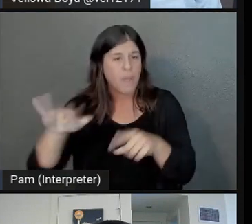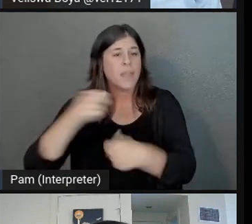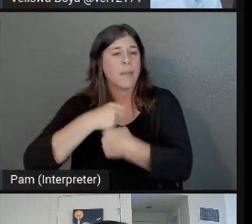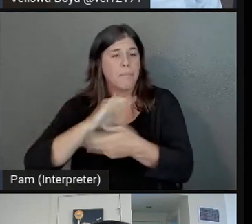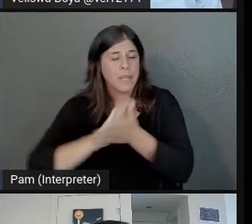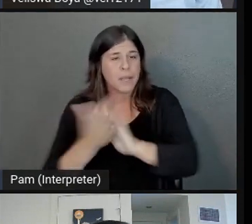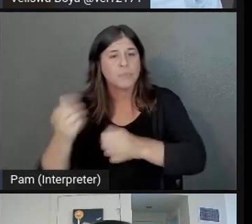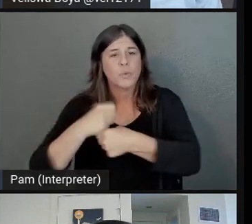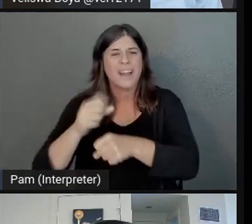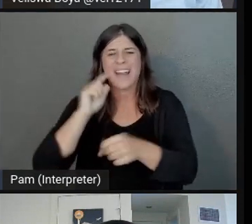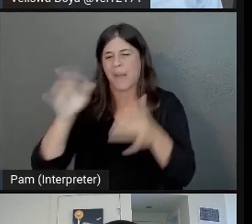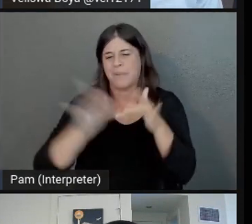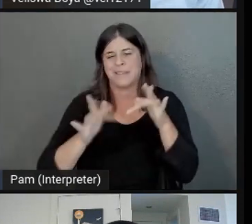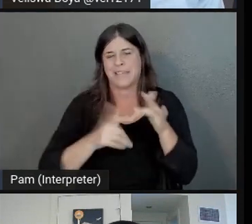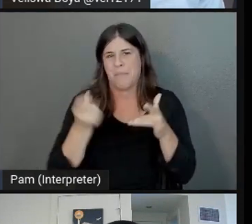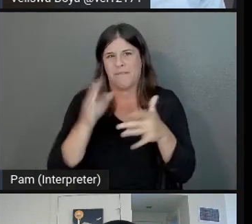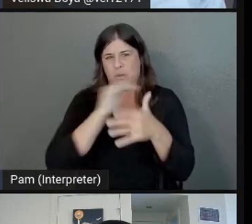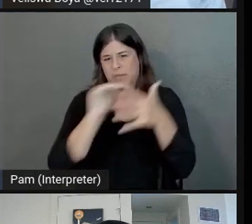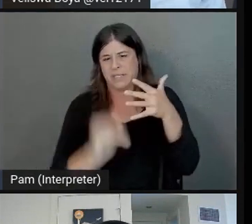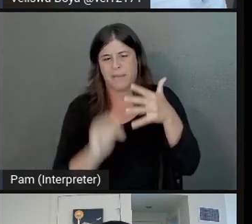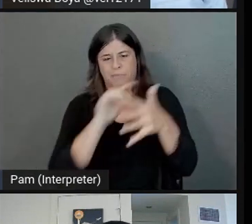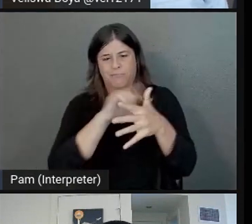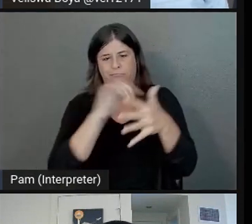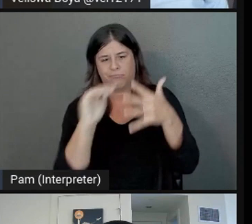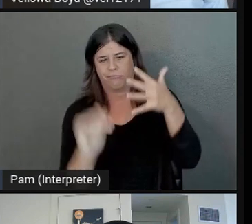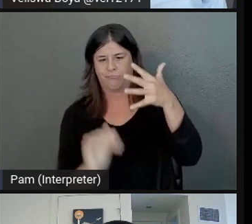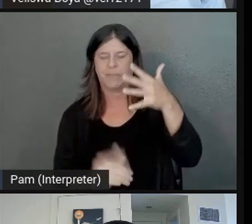I'm going to skip a few steps and just show you